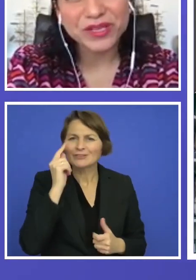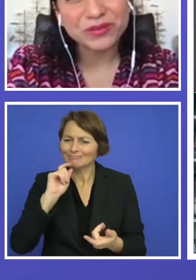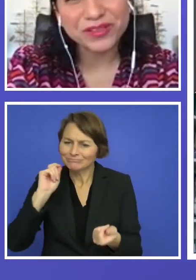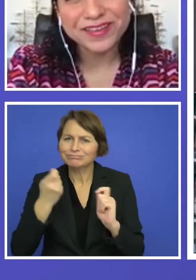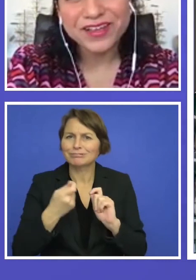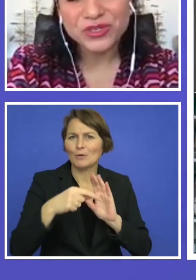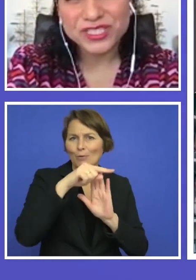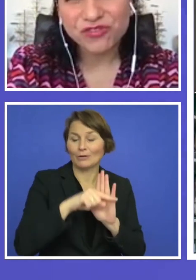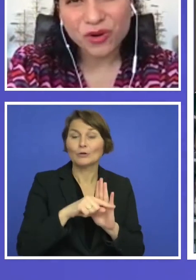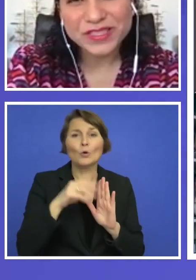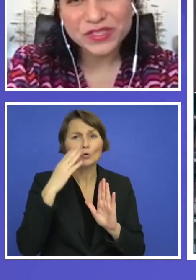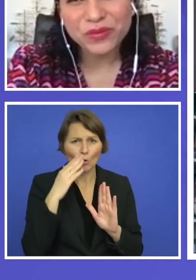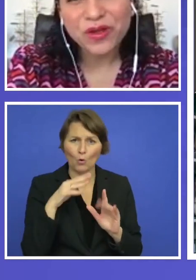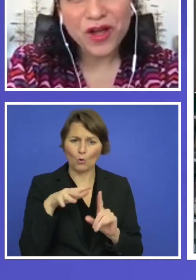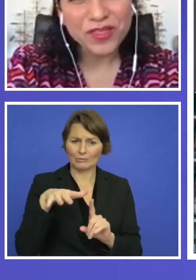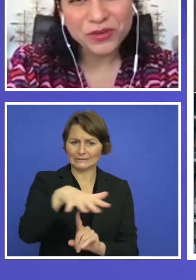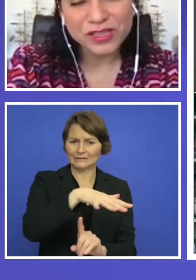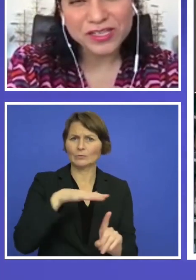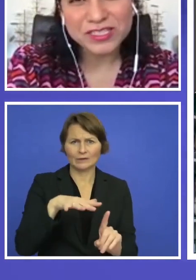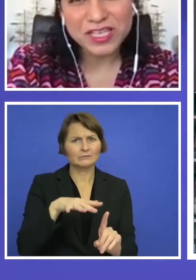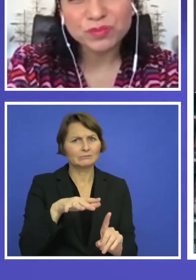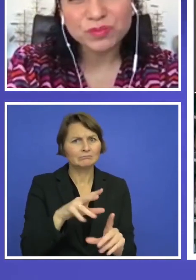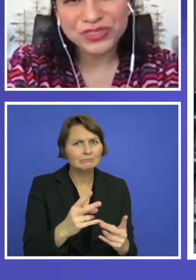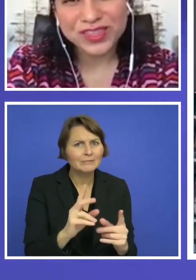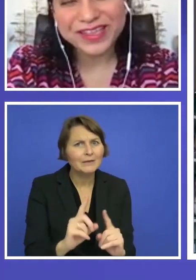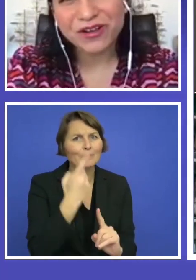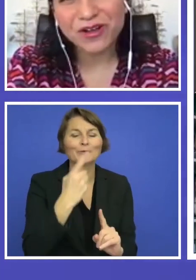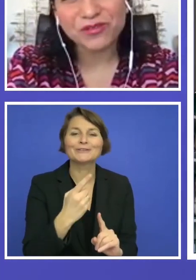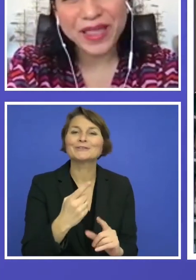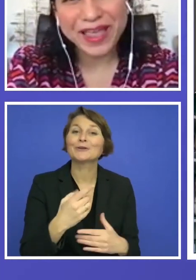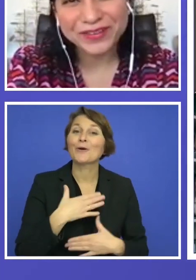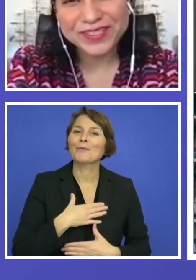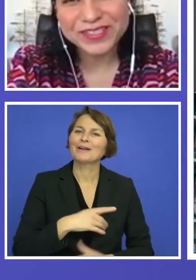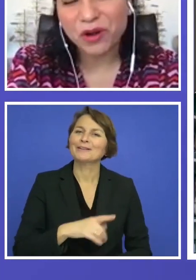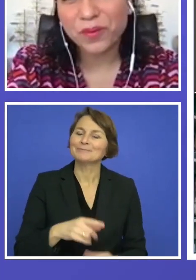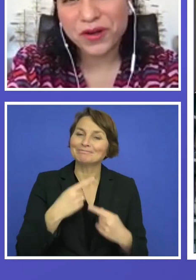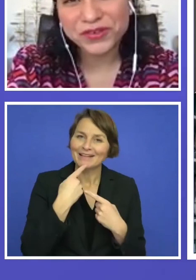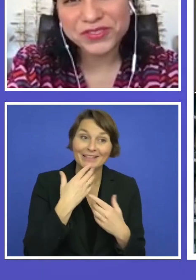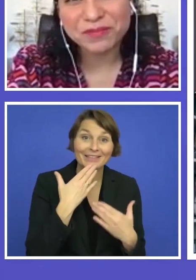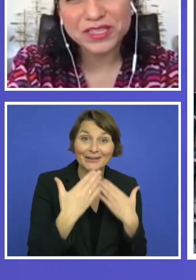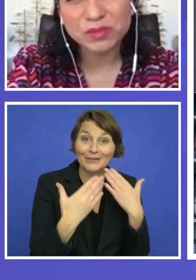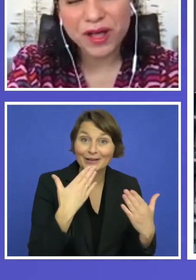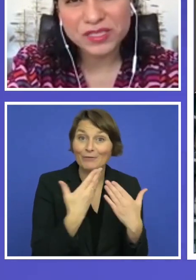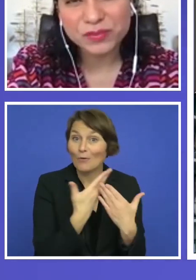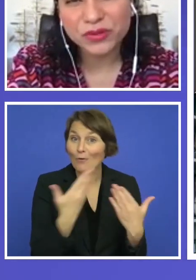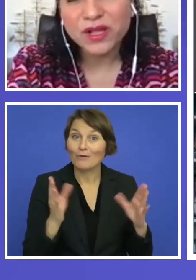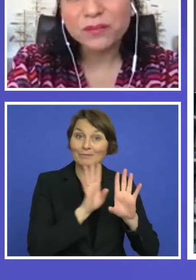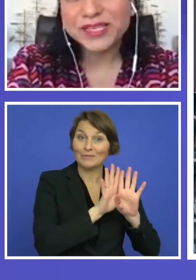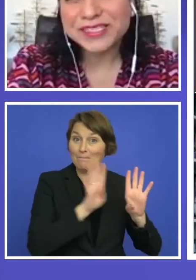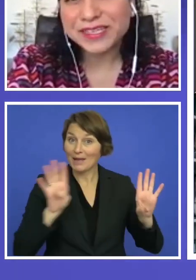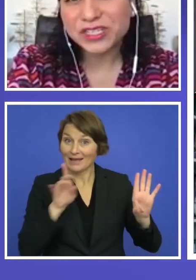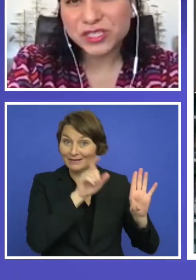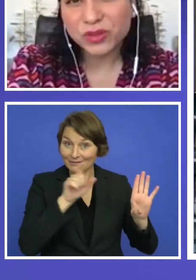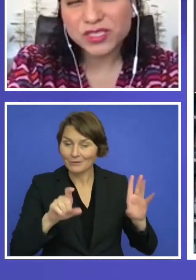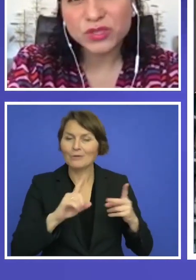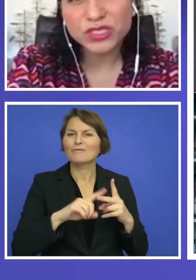matters, and we can really transform it. So on that note, I'd like to say a special thanks to all of our panelists, our partners that made this possible.